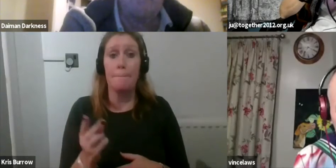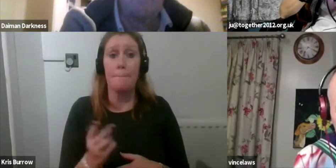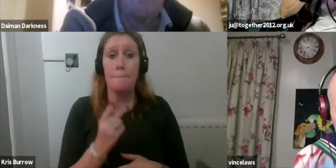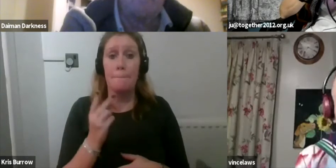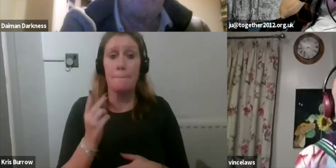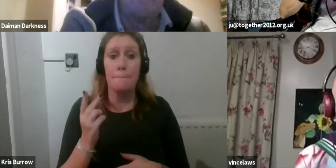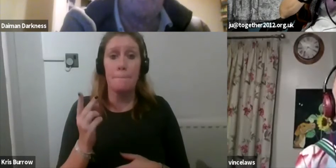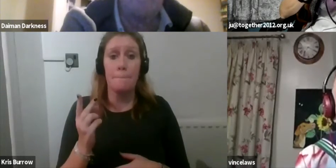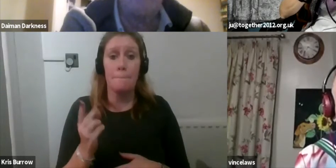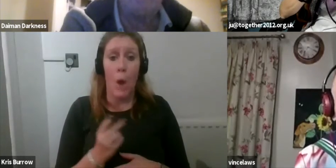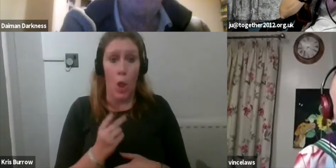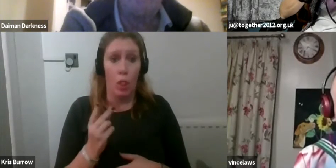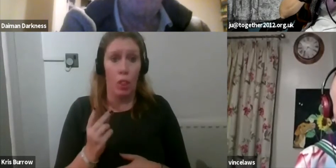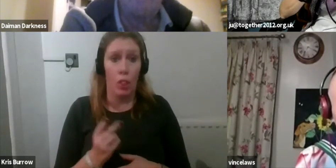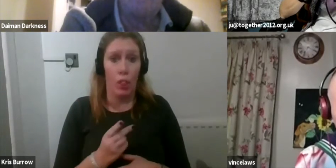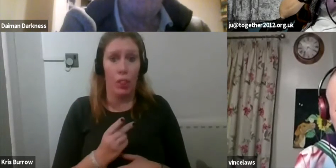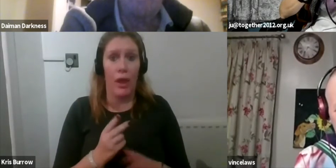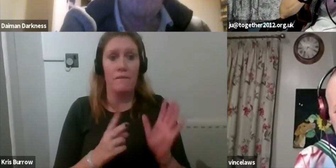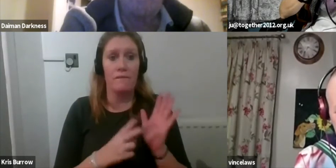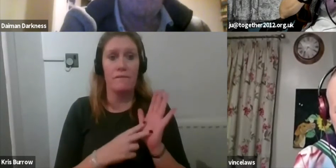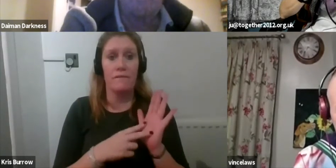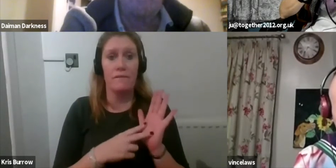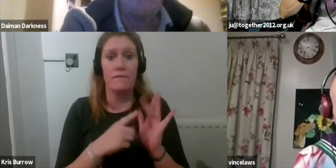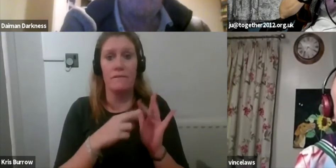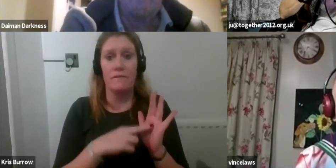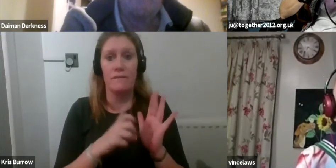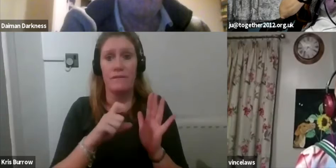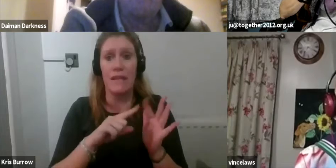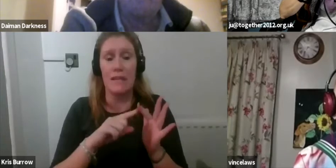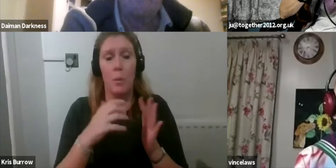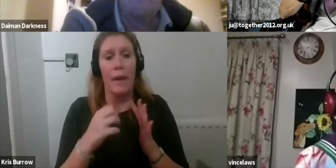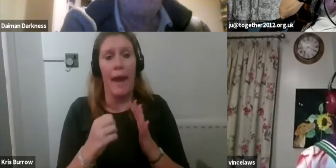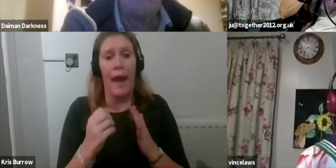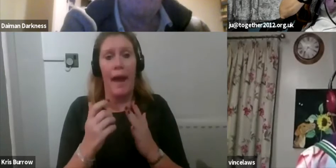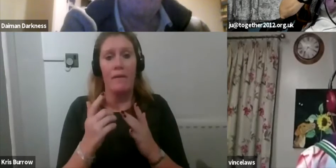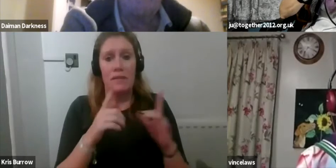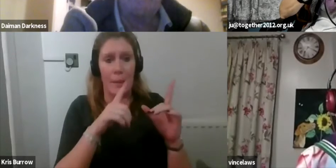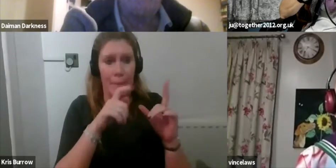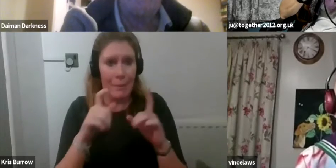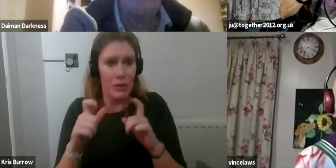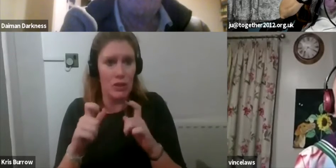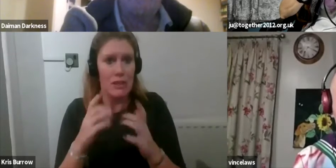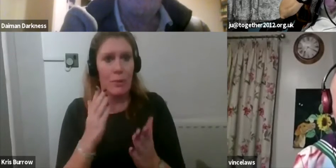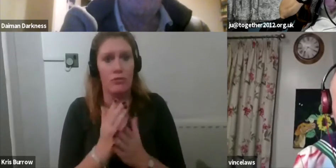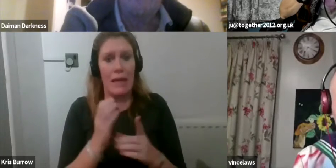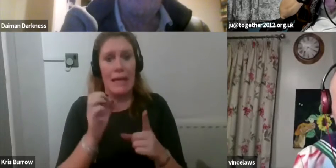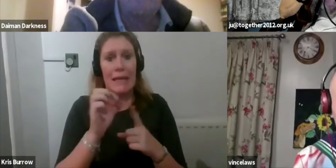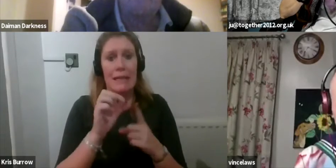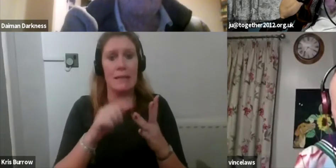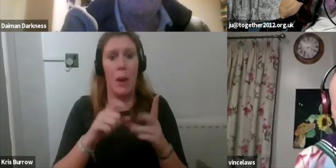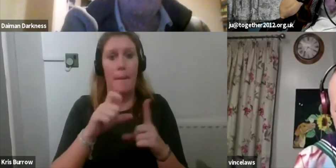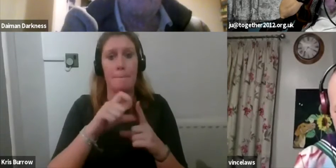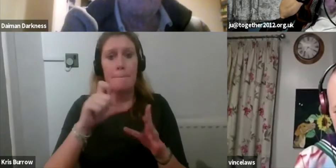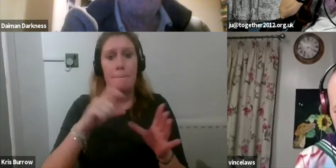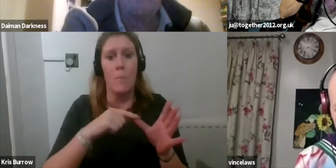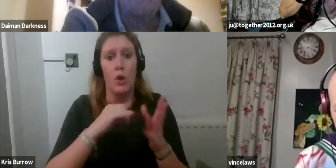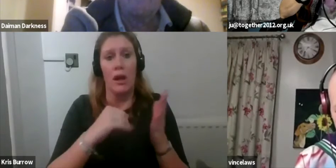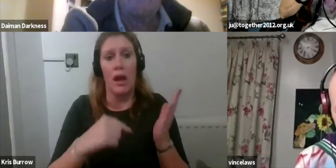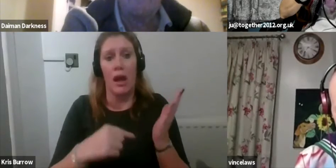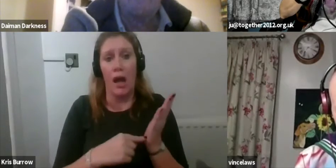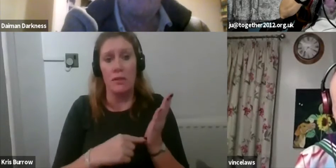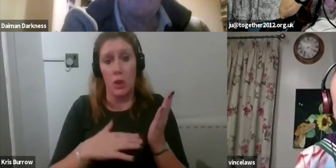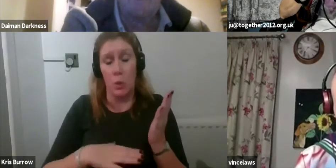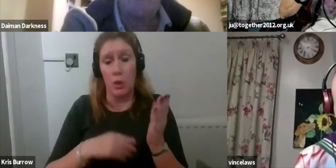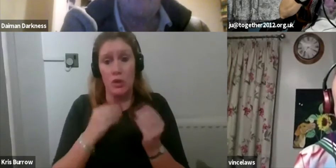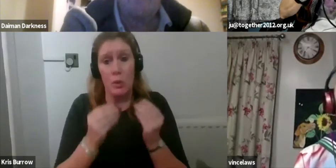both productions. Vince, we have some images, but it is a podcast. So do you just want to explain in about